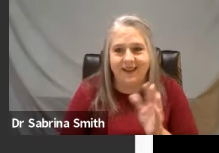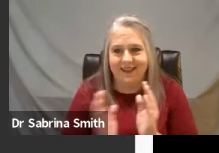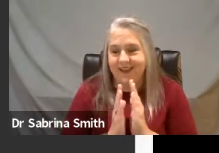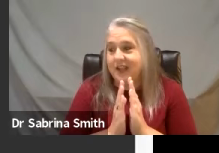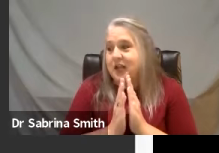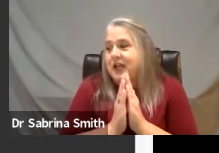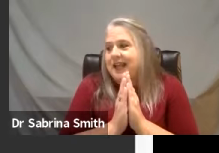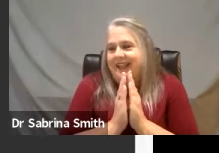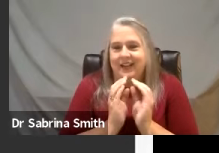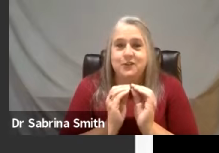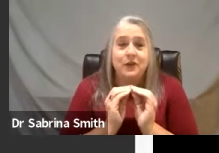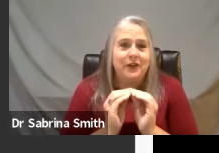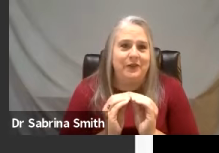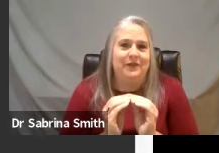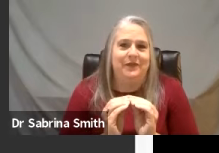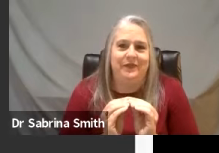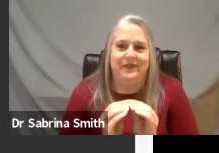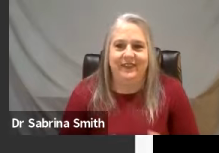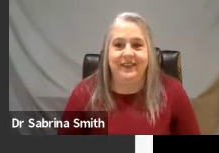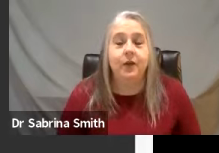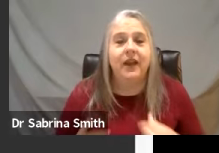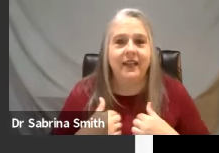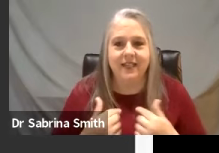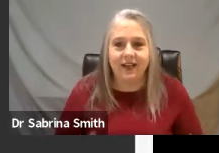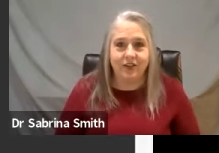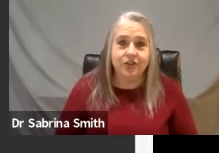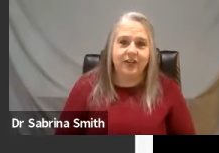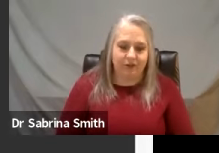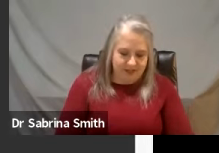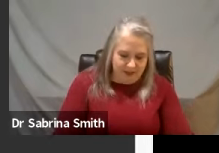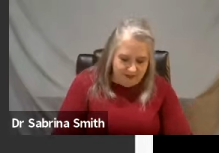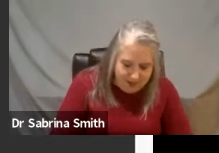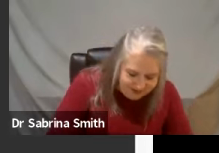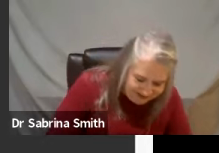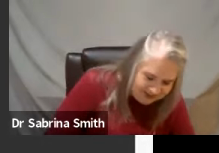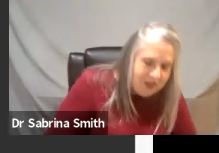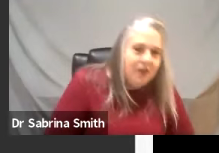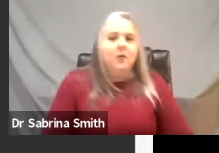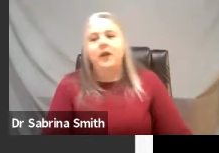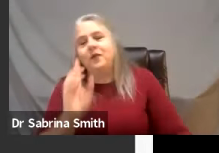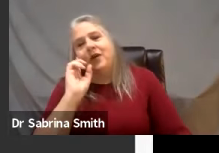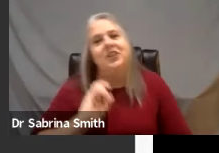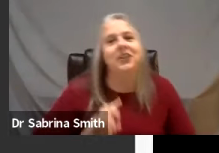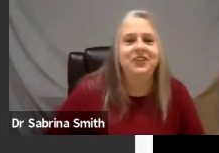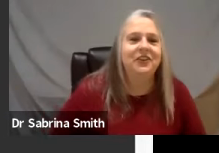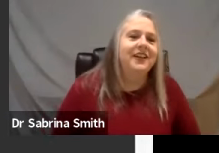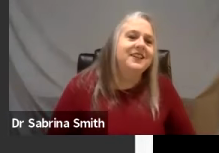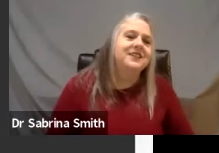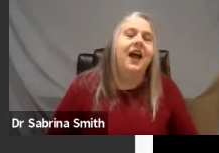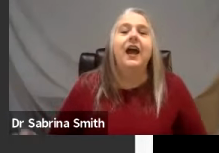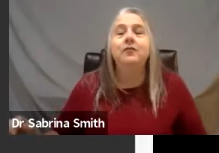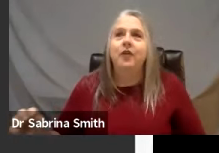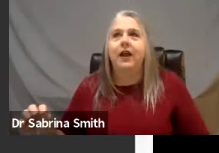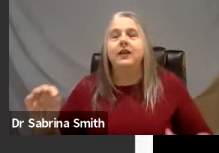Okay, here's what we're gonna do. When I get excited, you should get nervous. What I want you to do